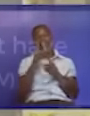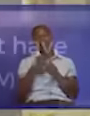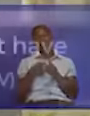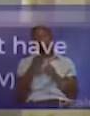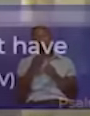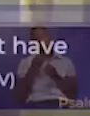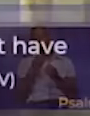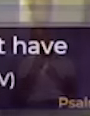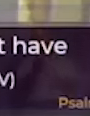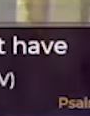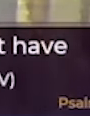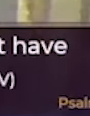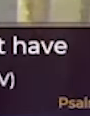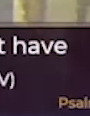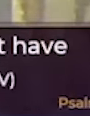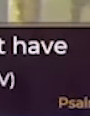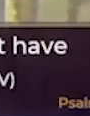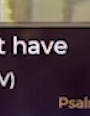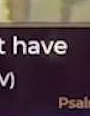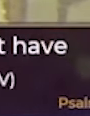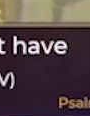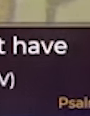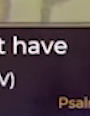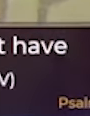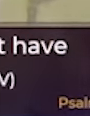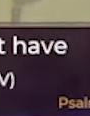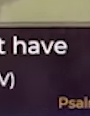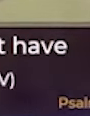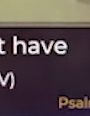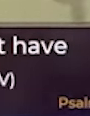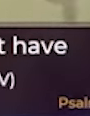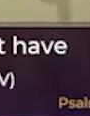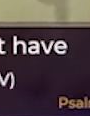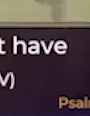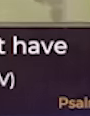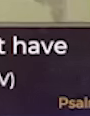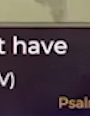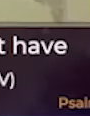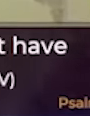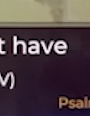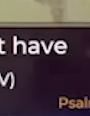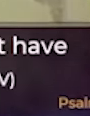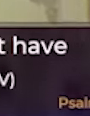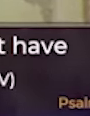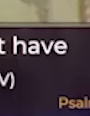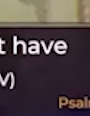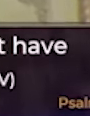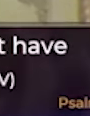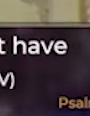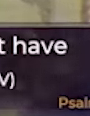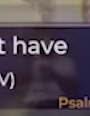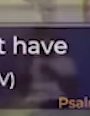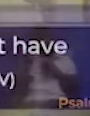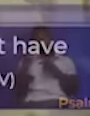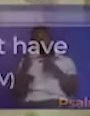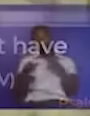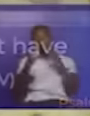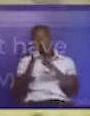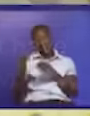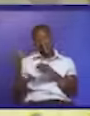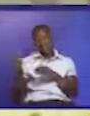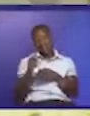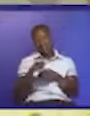sacrifice. I'm giving you time tomorrow so that you will think. Even though I'm the guest invited by the privilege of God's grace, I came with